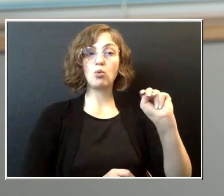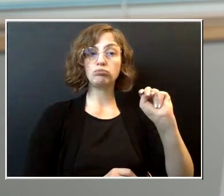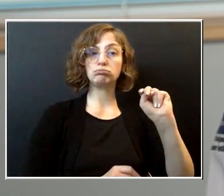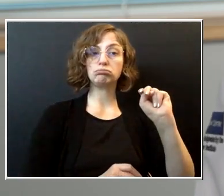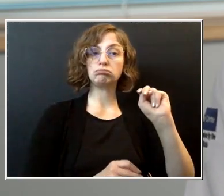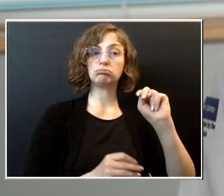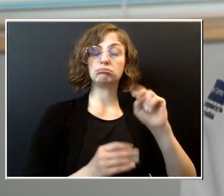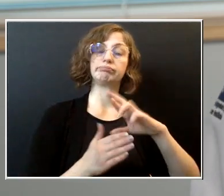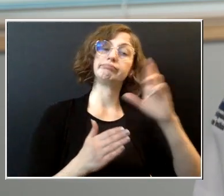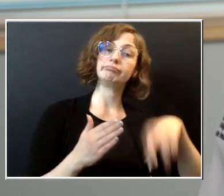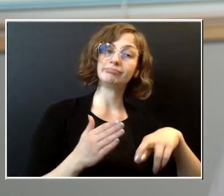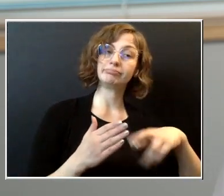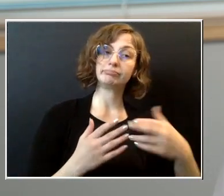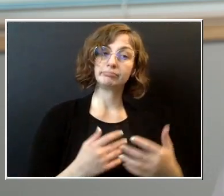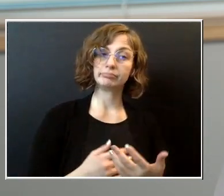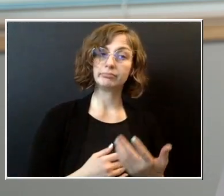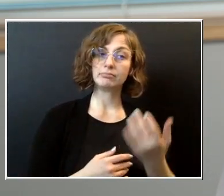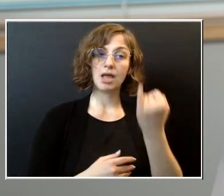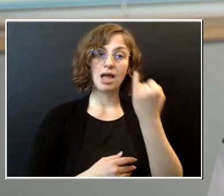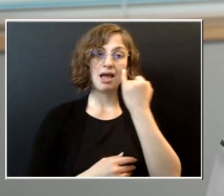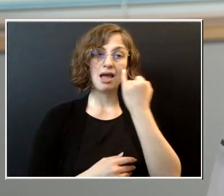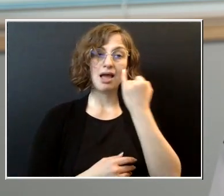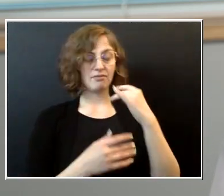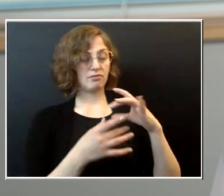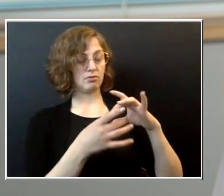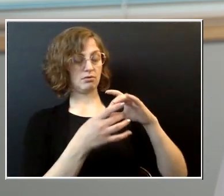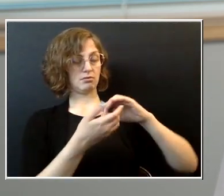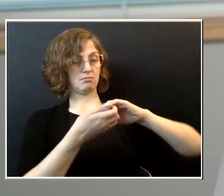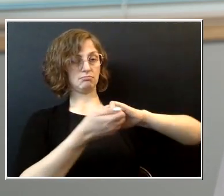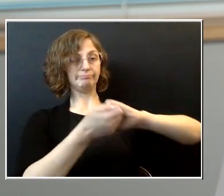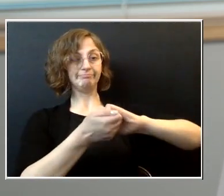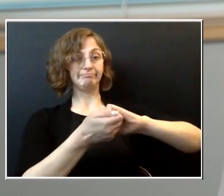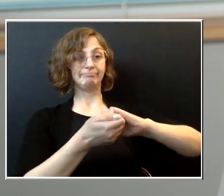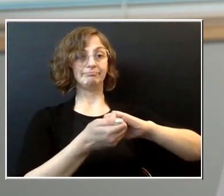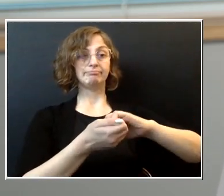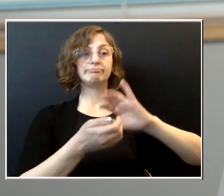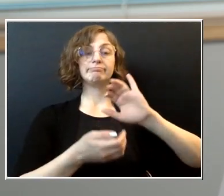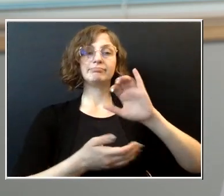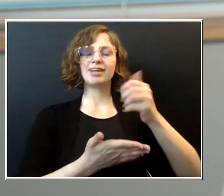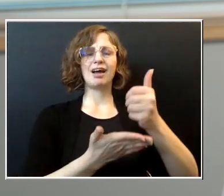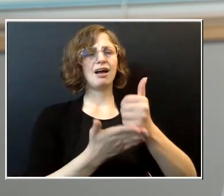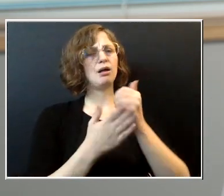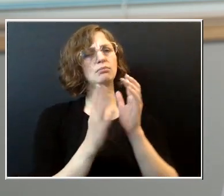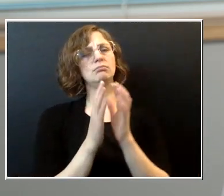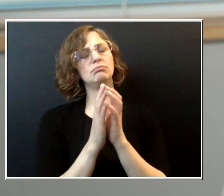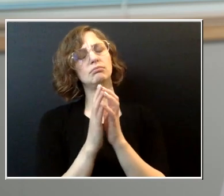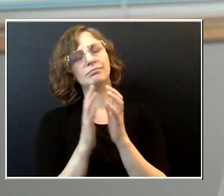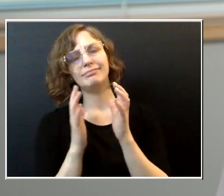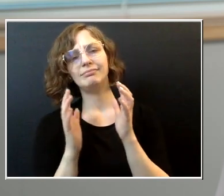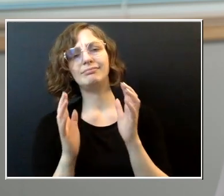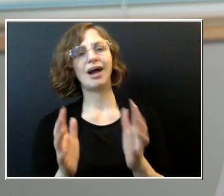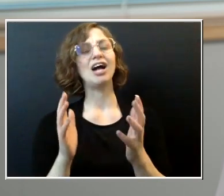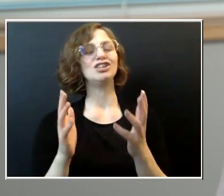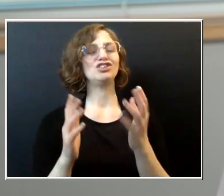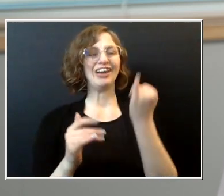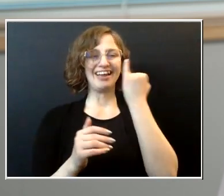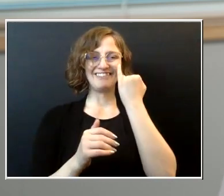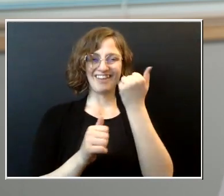together, that really helps us out quite a bit. And we all have the same goals. And